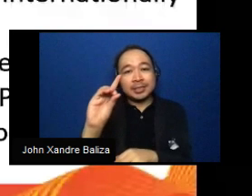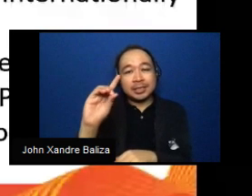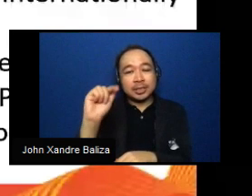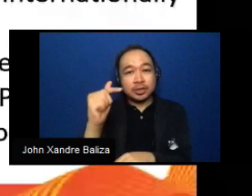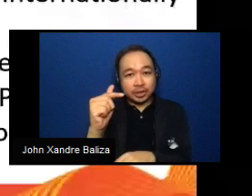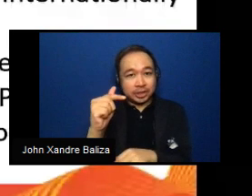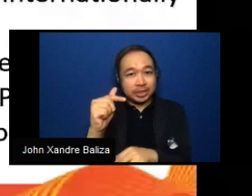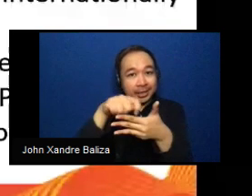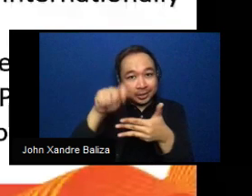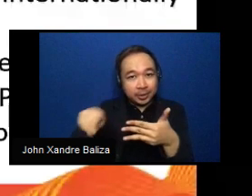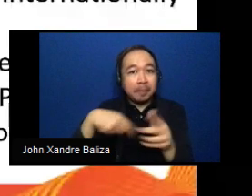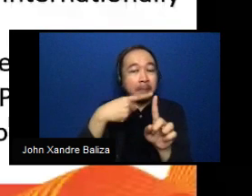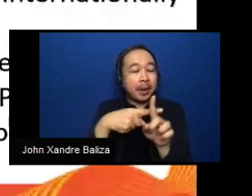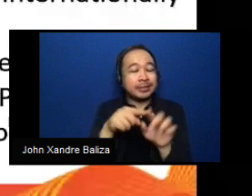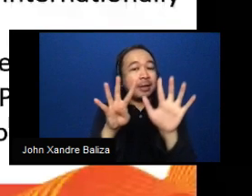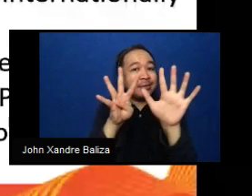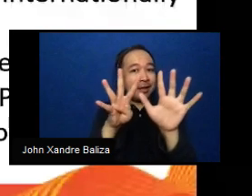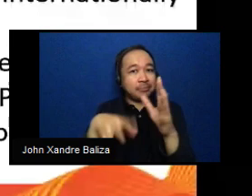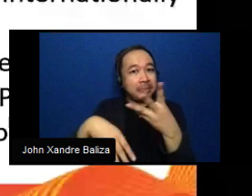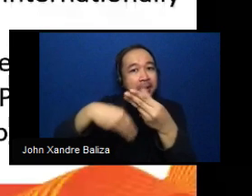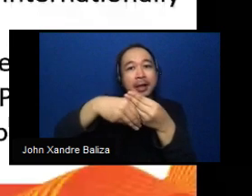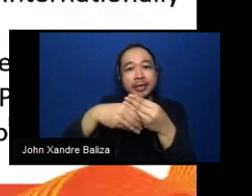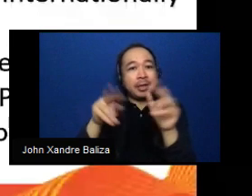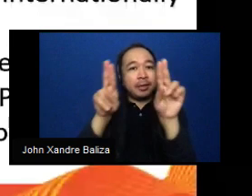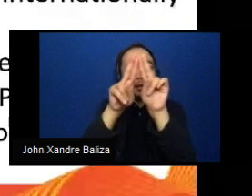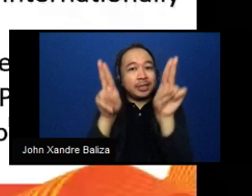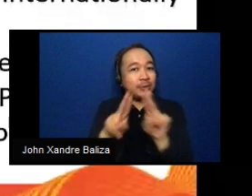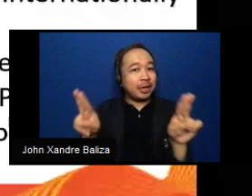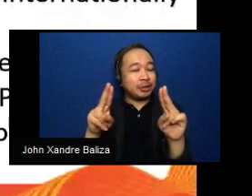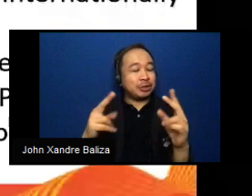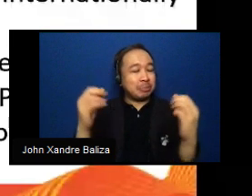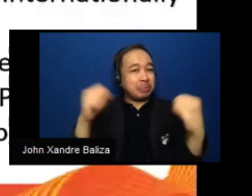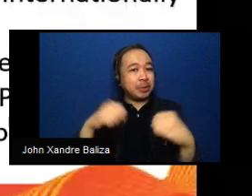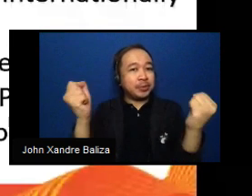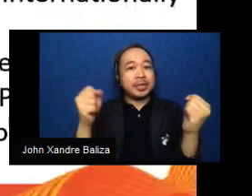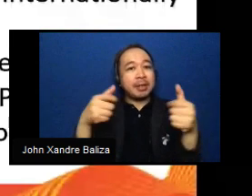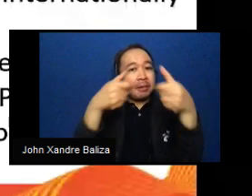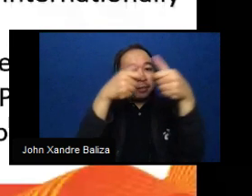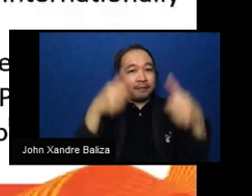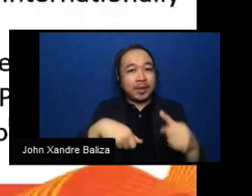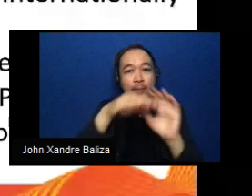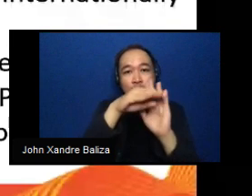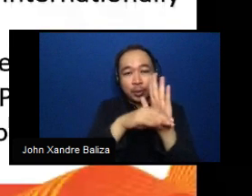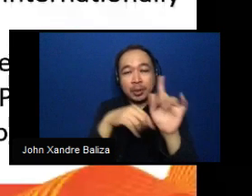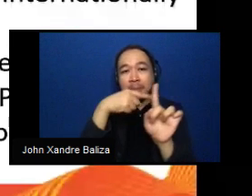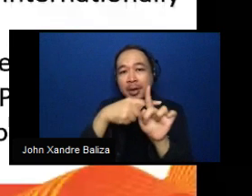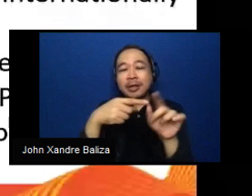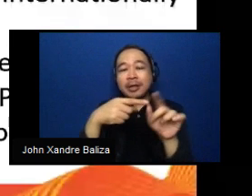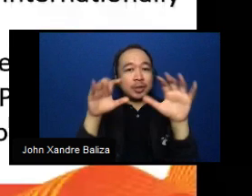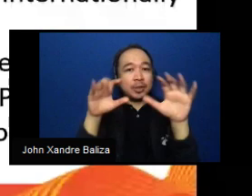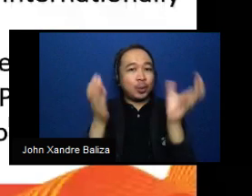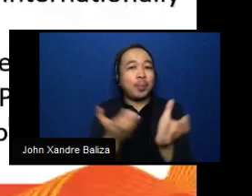9 additional ones from other internationally agreed frameworks and global databases, which include the Sendai Framework for Disaster